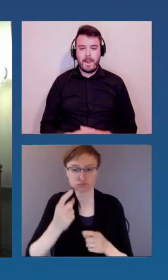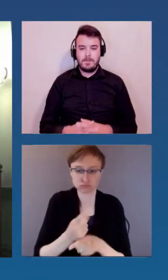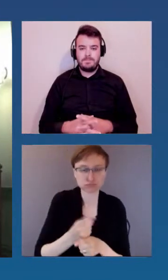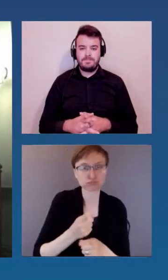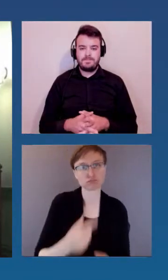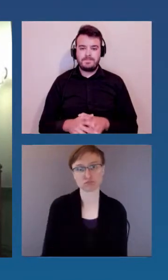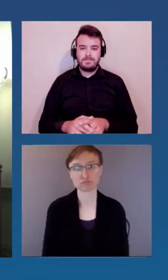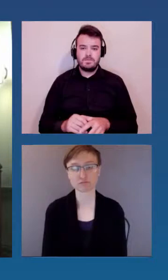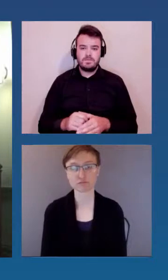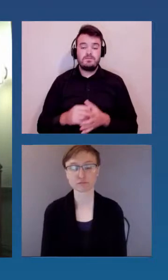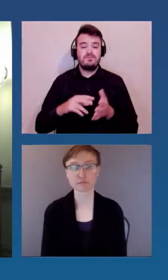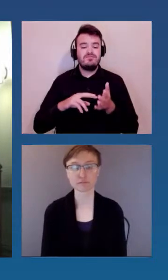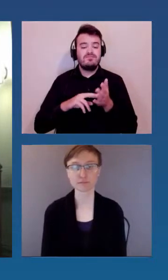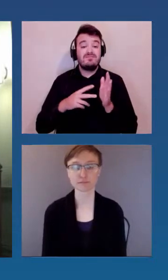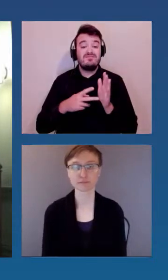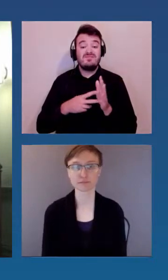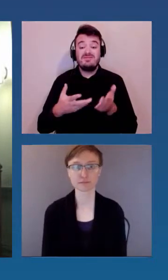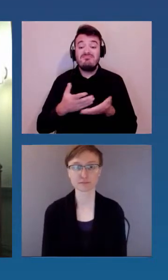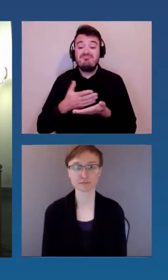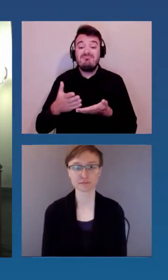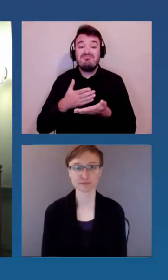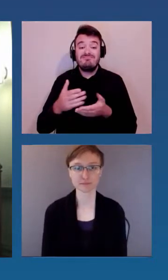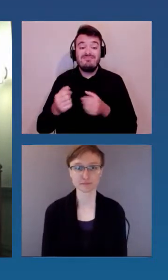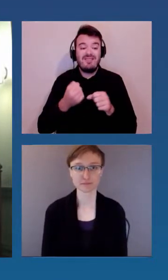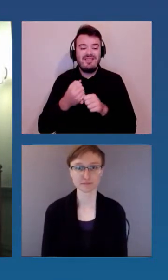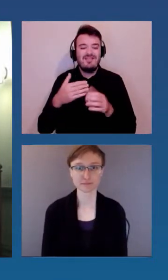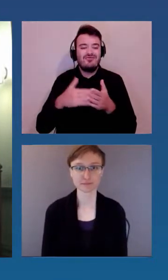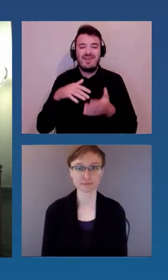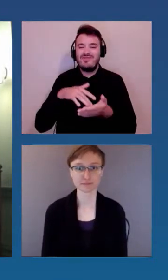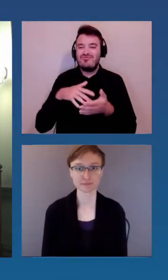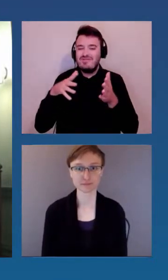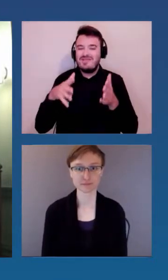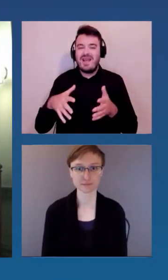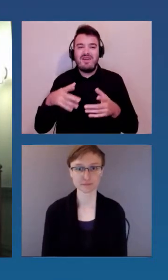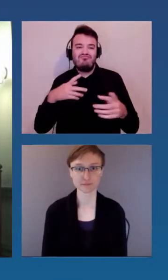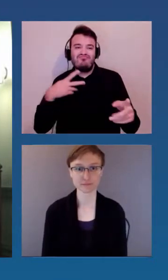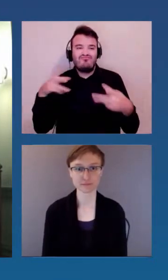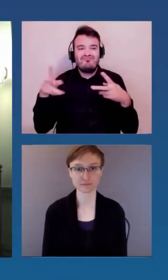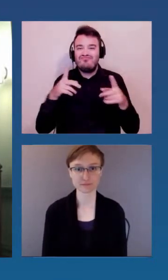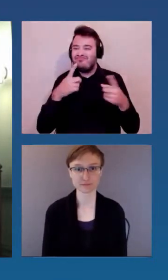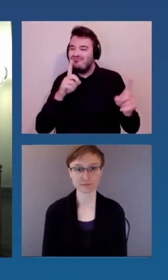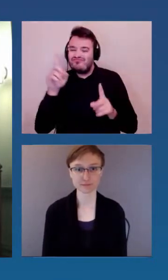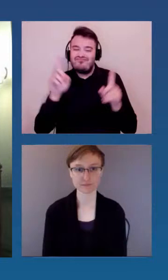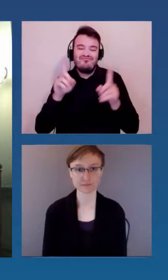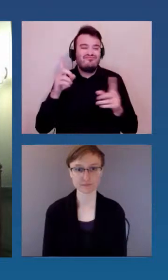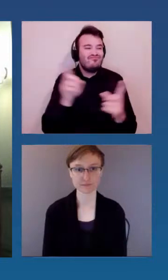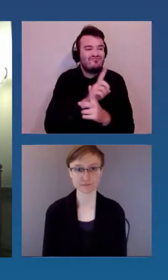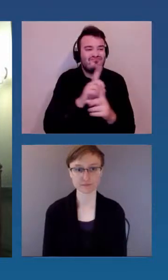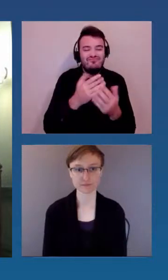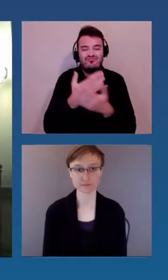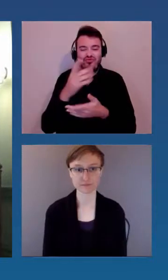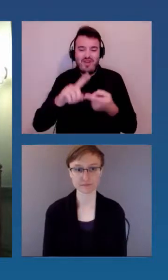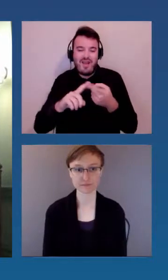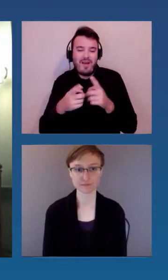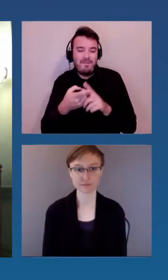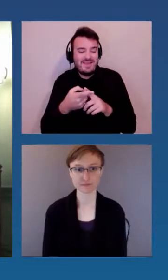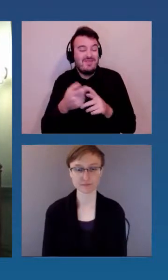l'année habituellement festive pour les étudiants qui se font de nouveaux amis et retrouvent leurs anciennes